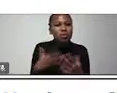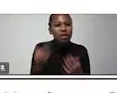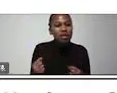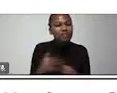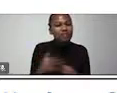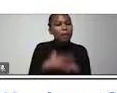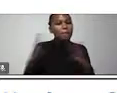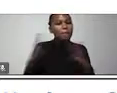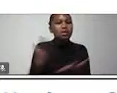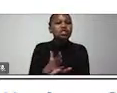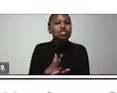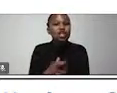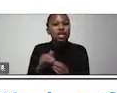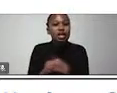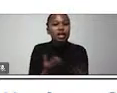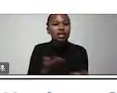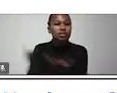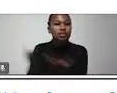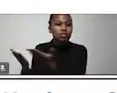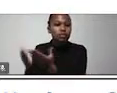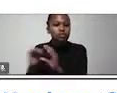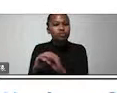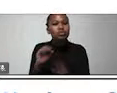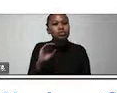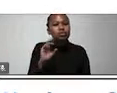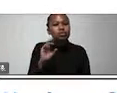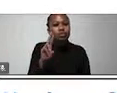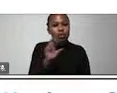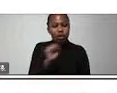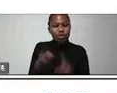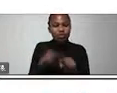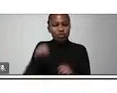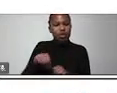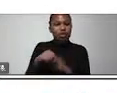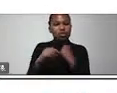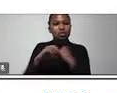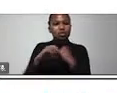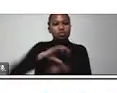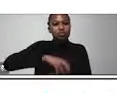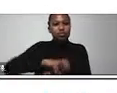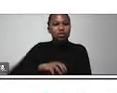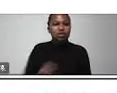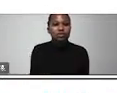actually of exports, you know, to the US from this province.